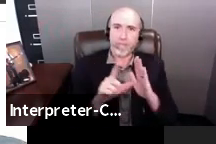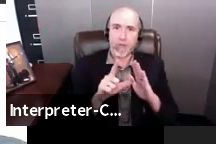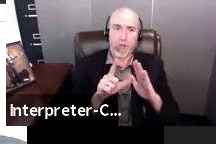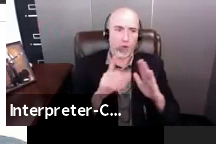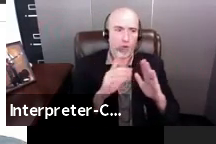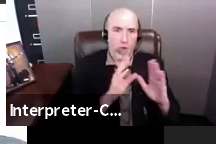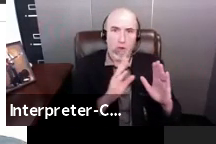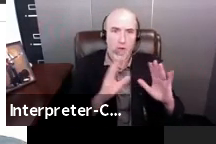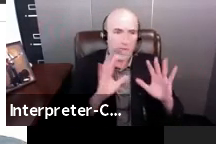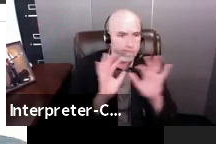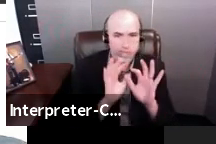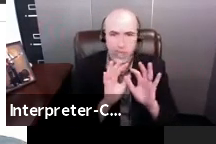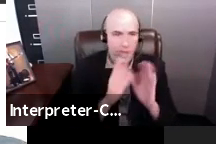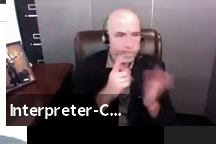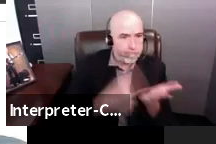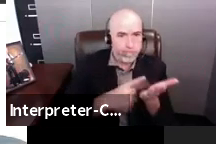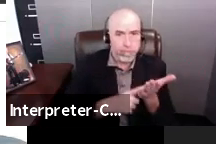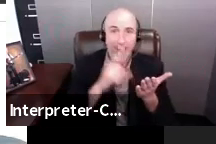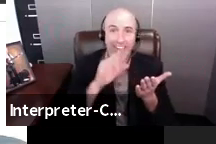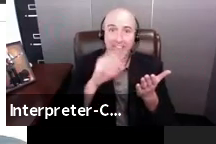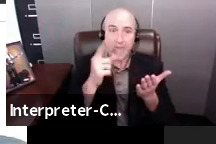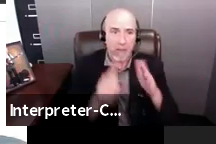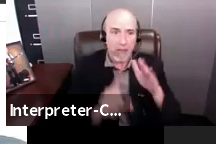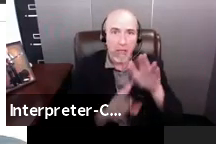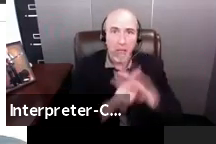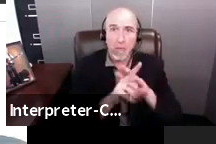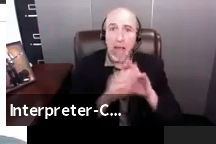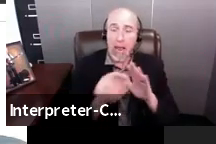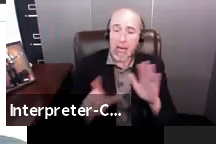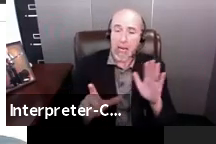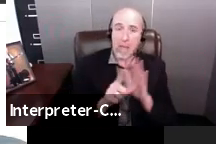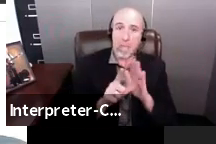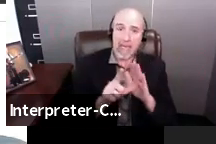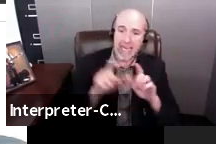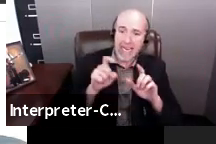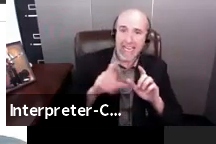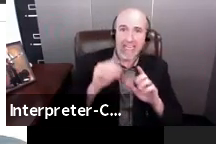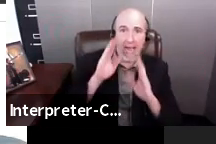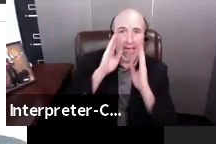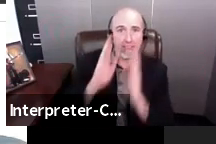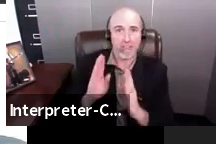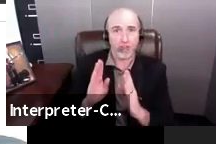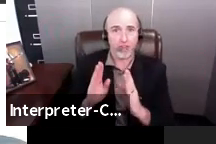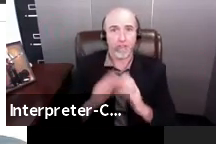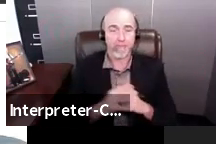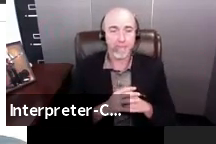arise and the need and there's immediate need and attention.